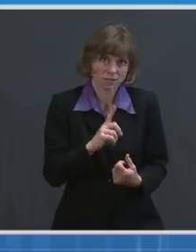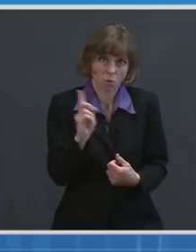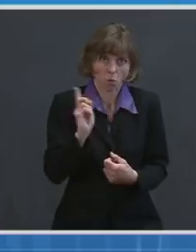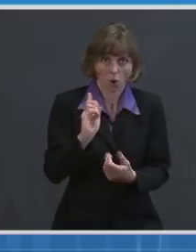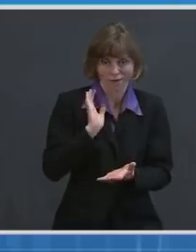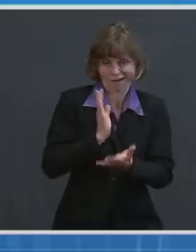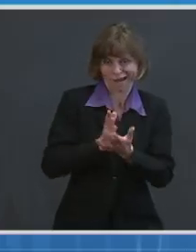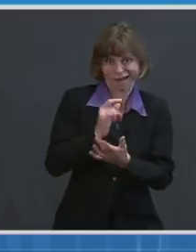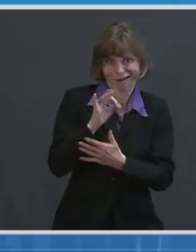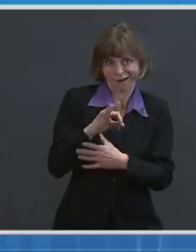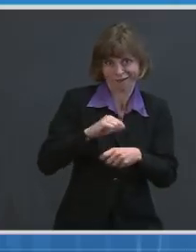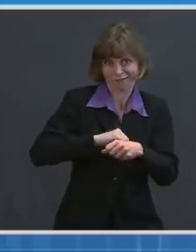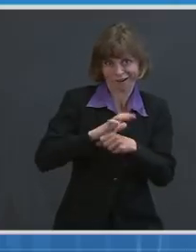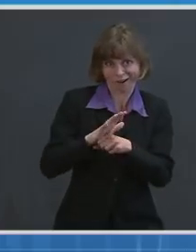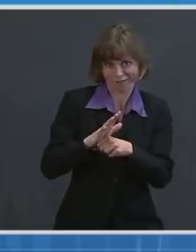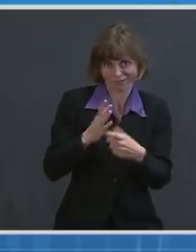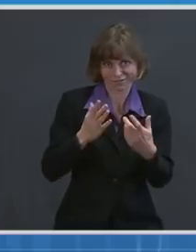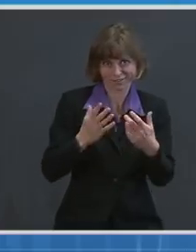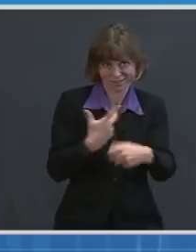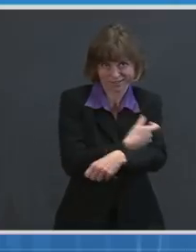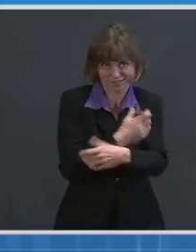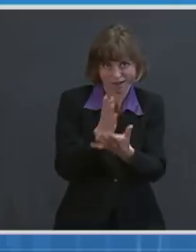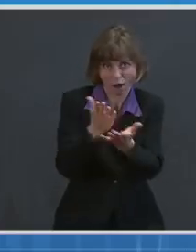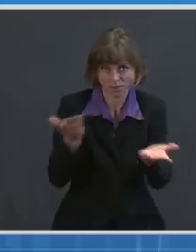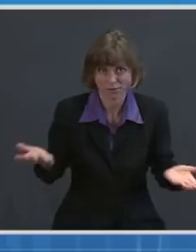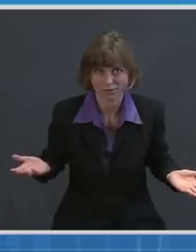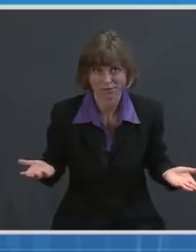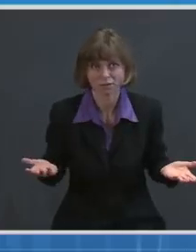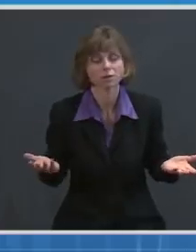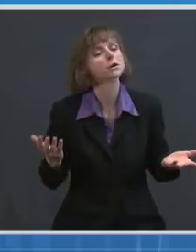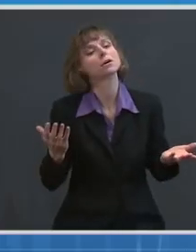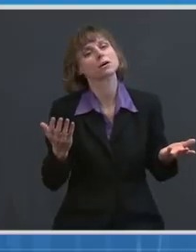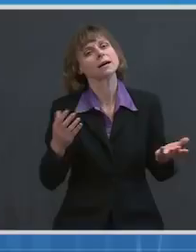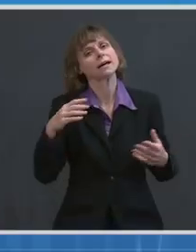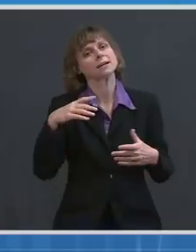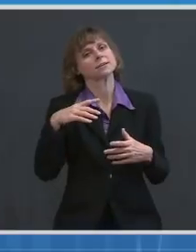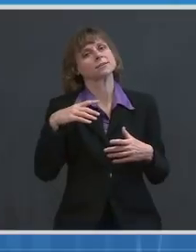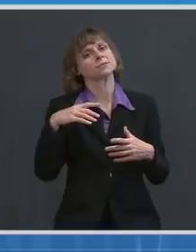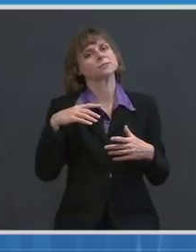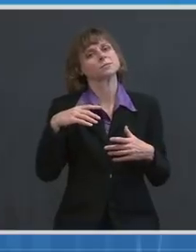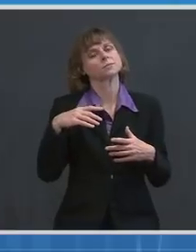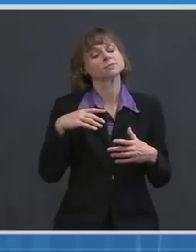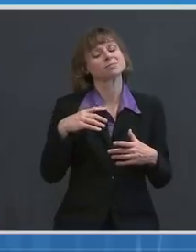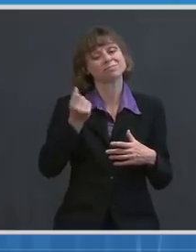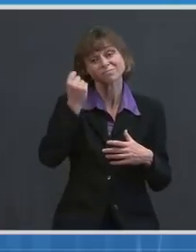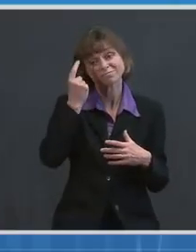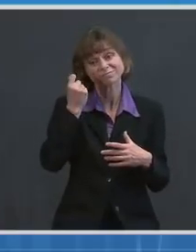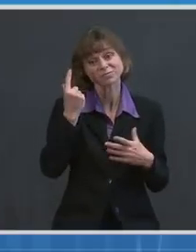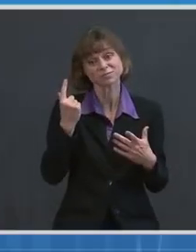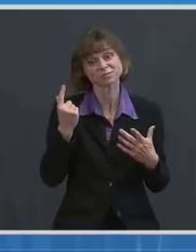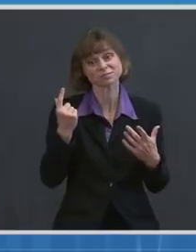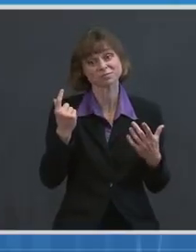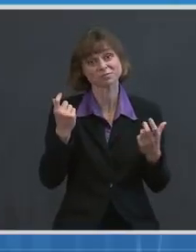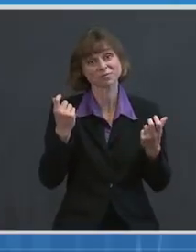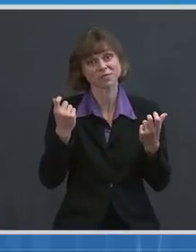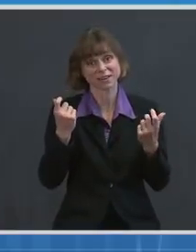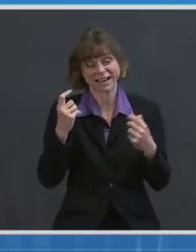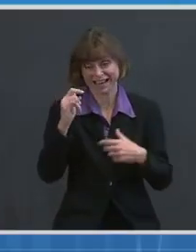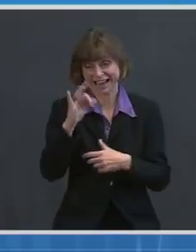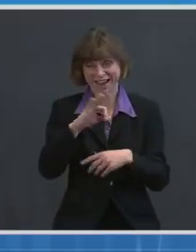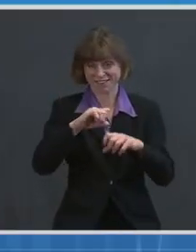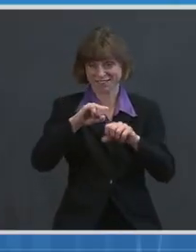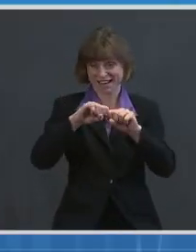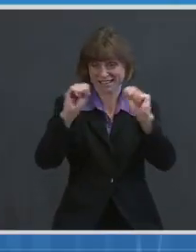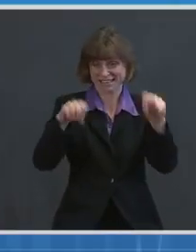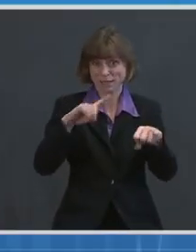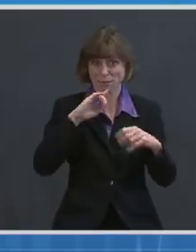we're already seeing. In the context of inequitable systems, we must take significant steps at every level